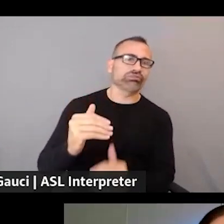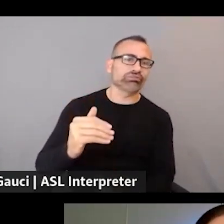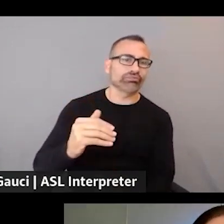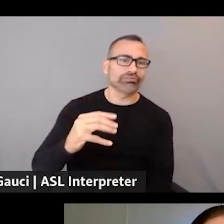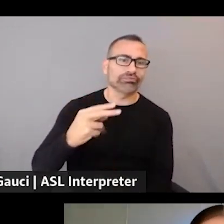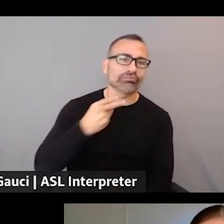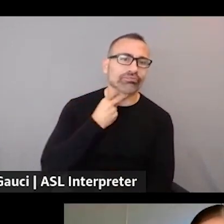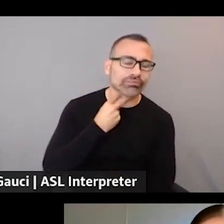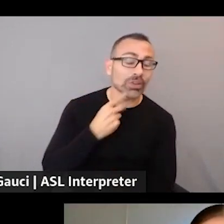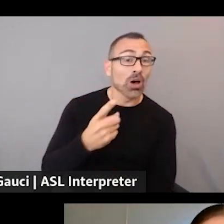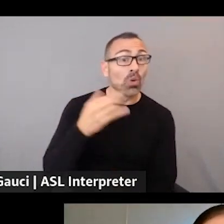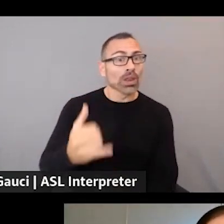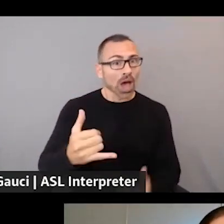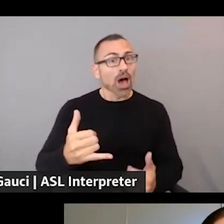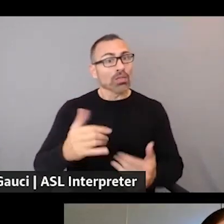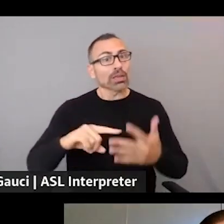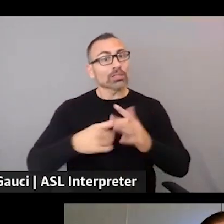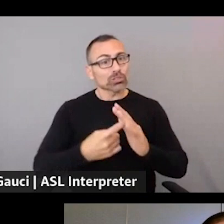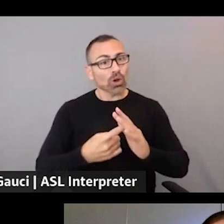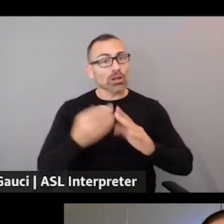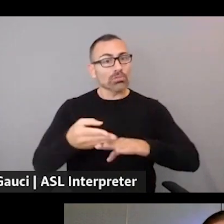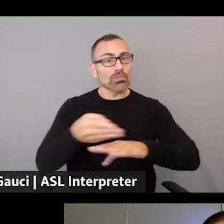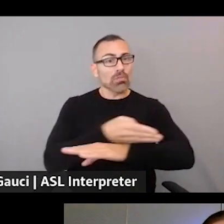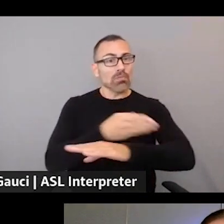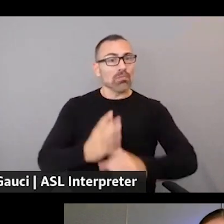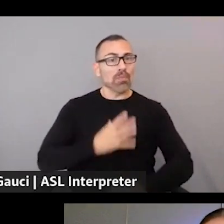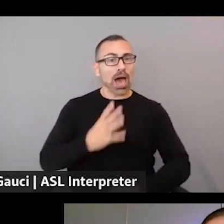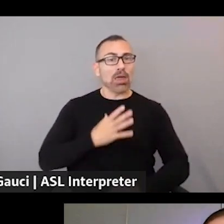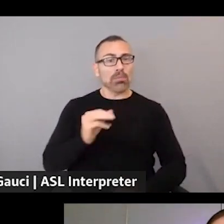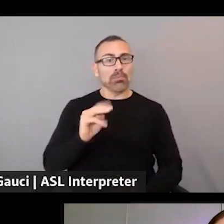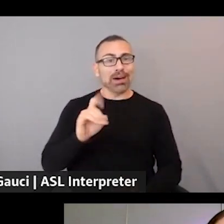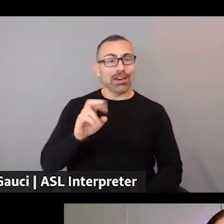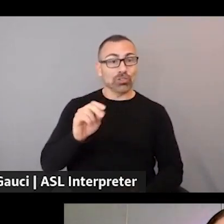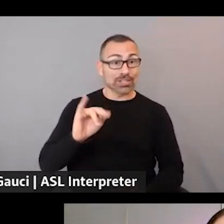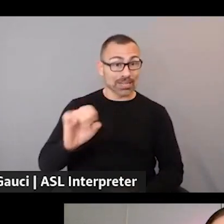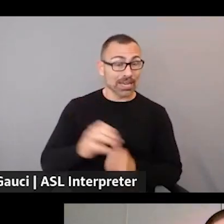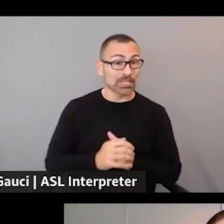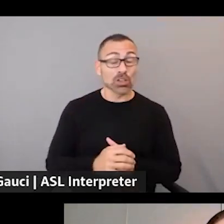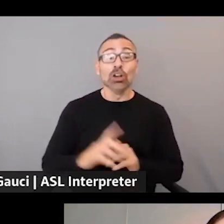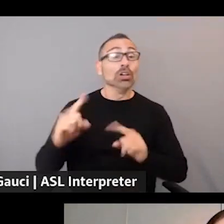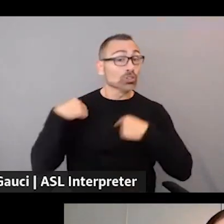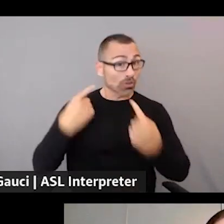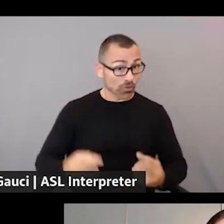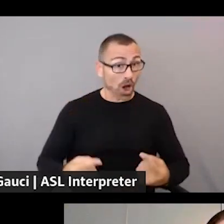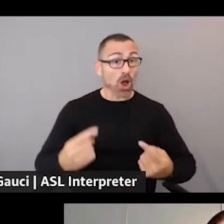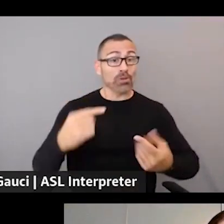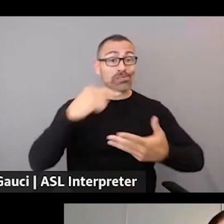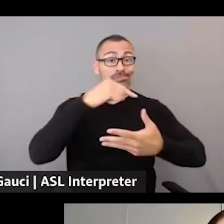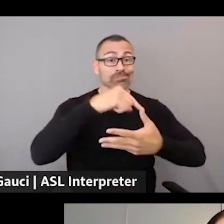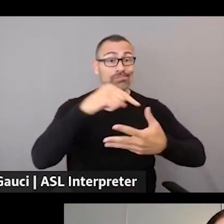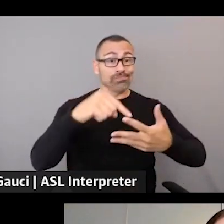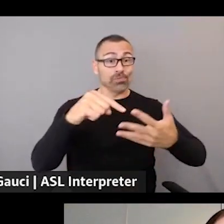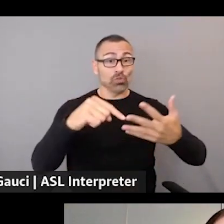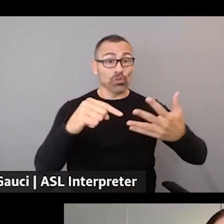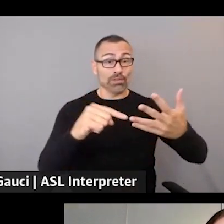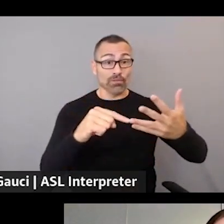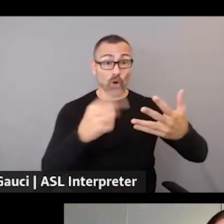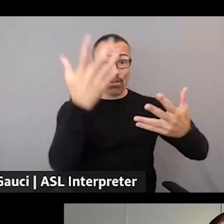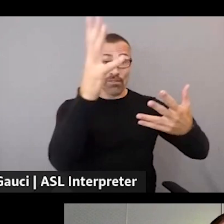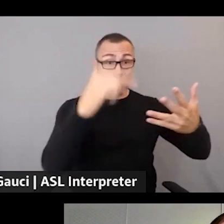their applications with AWS. Like I said, we've had 4 episodes so far, and we've got another one coming up. But today we're going to be diving